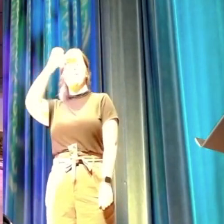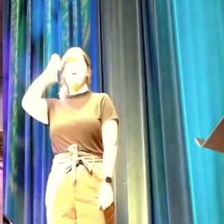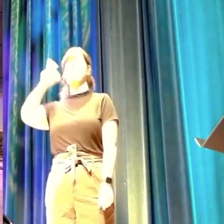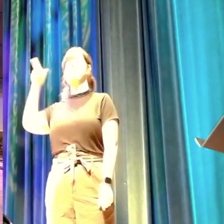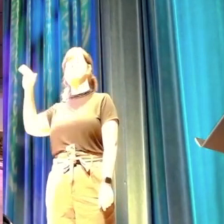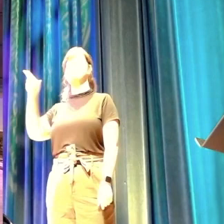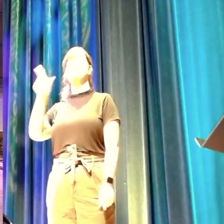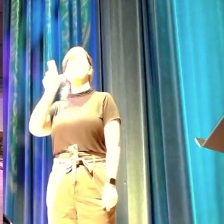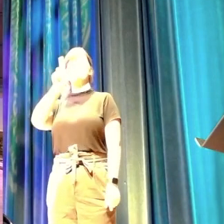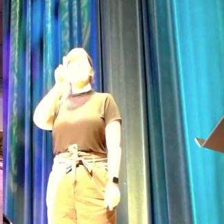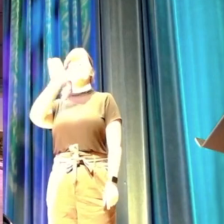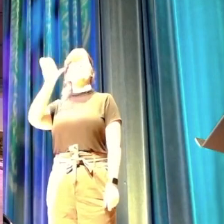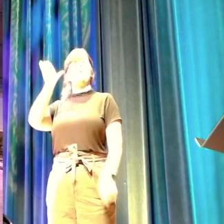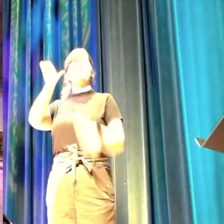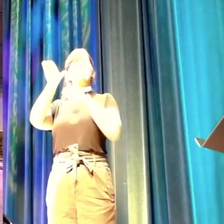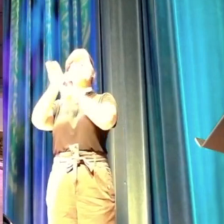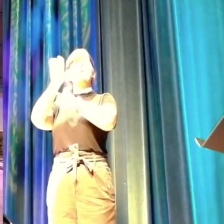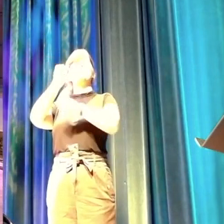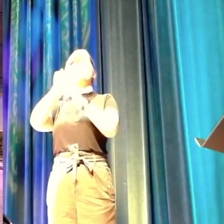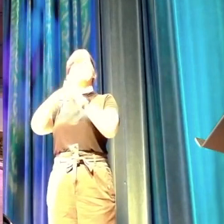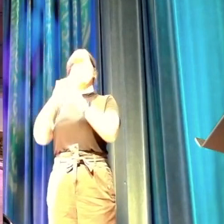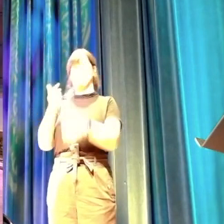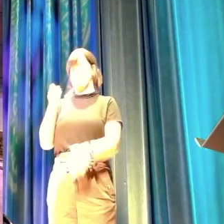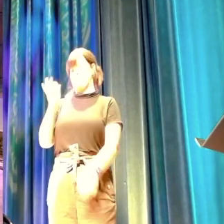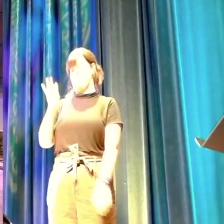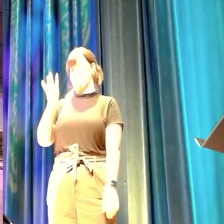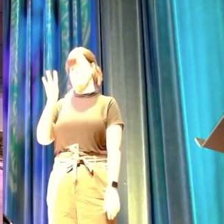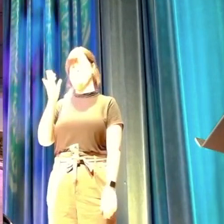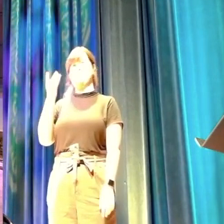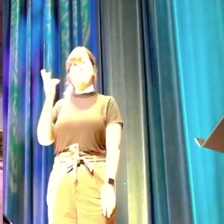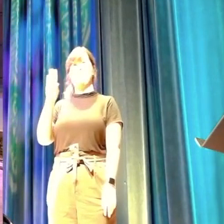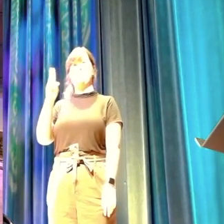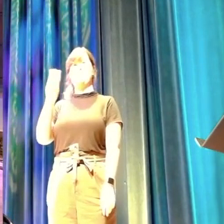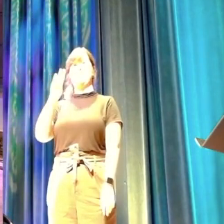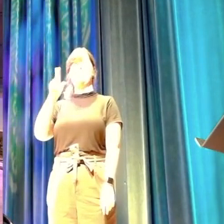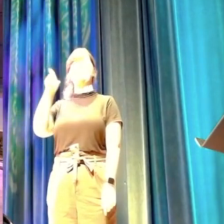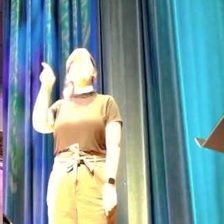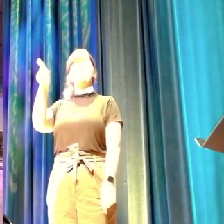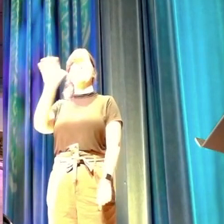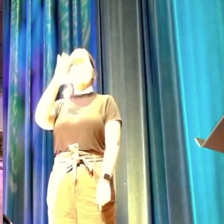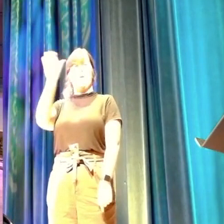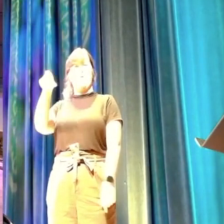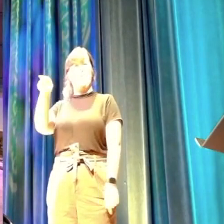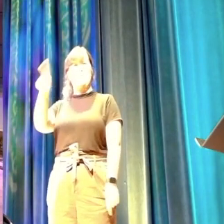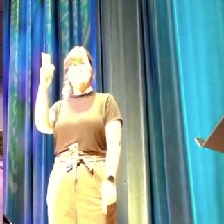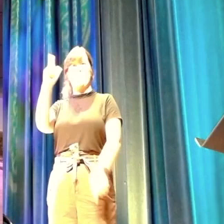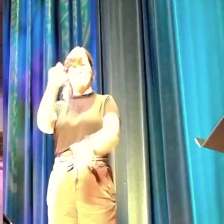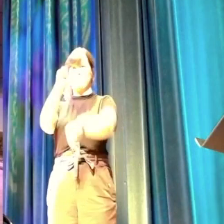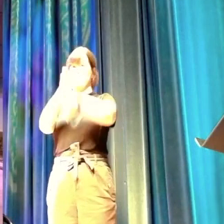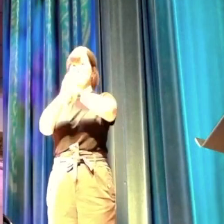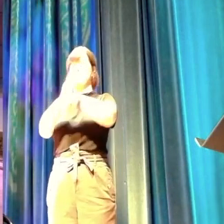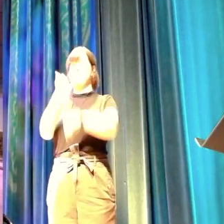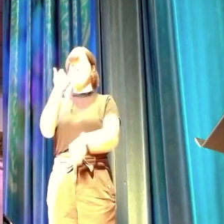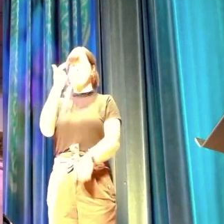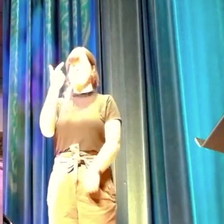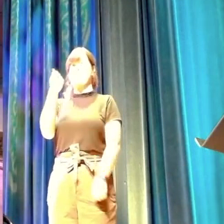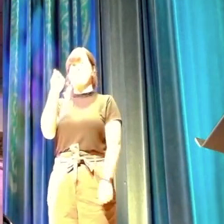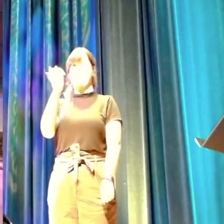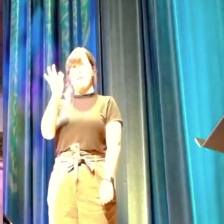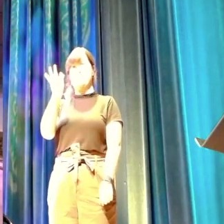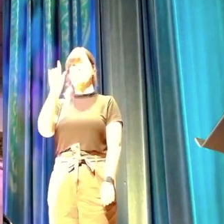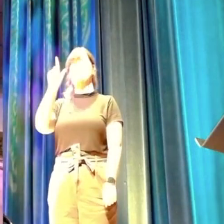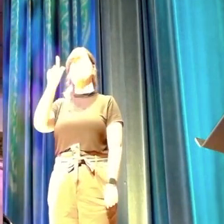So the Lions Club began in 1917 by Mr. Melvin Jones in Chicago. And then in 1920,